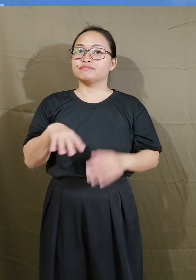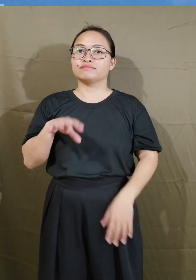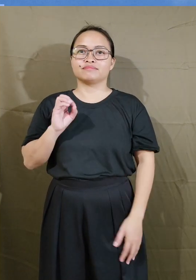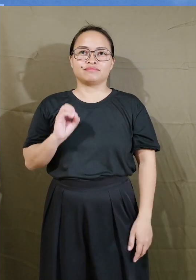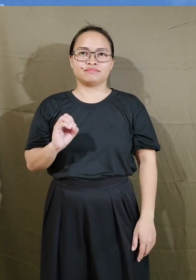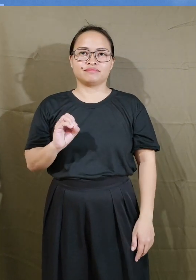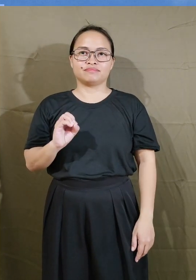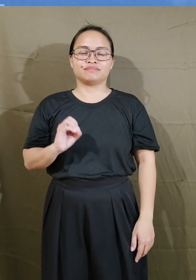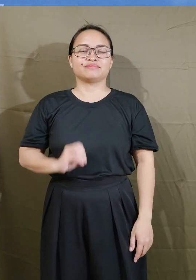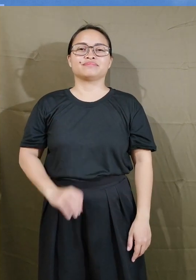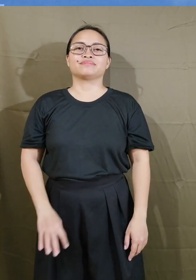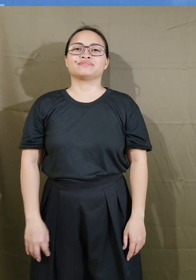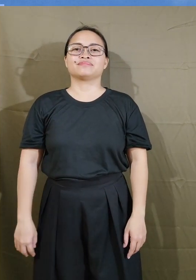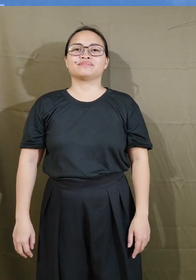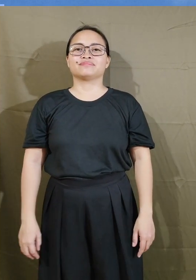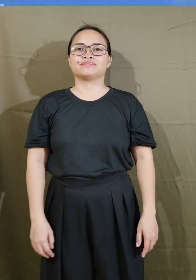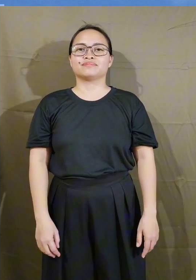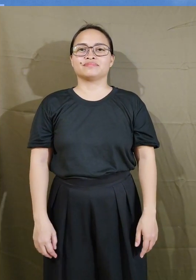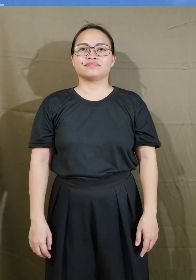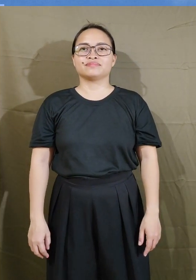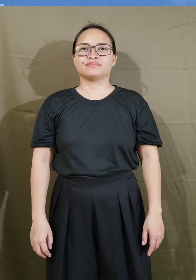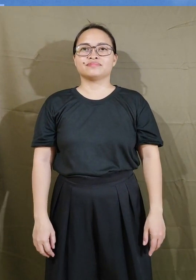it will give us 0.